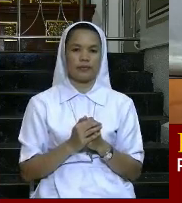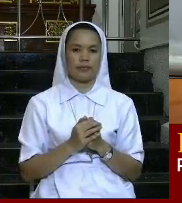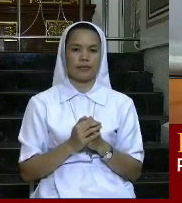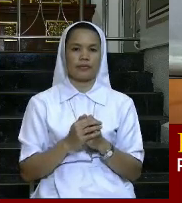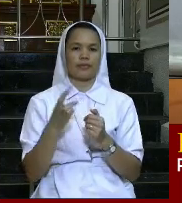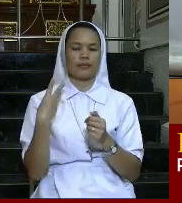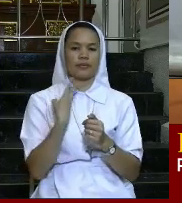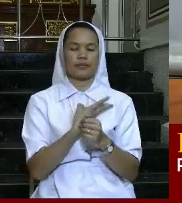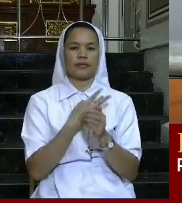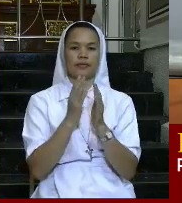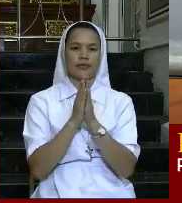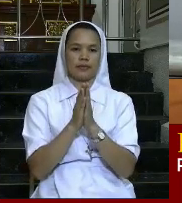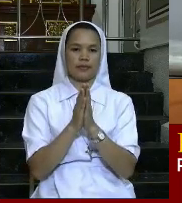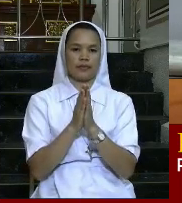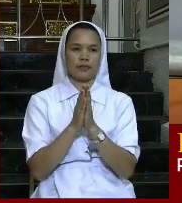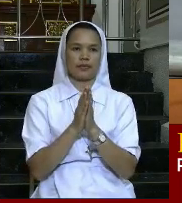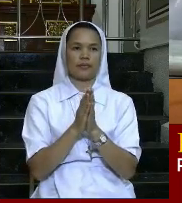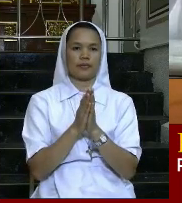We pray.